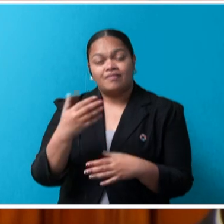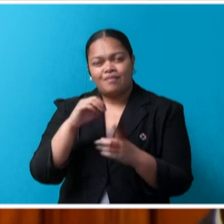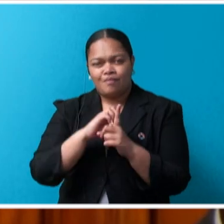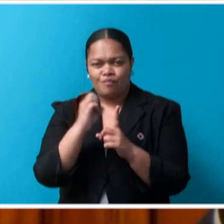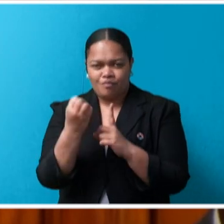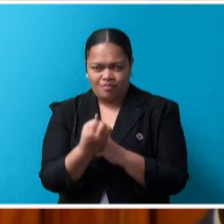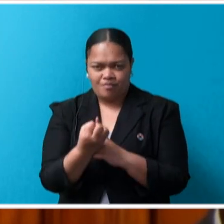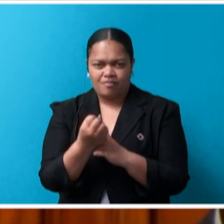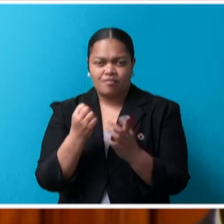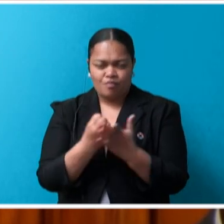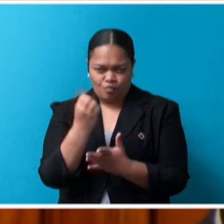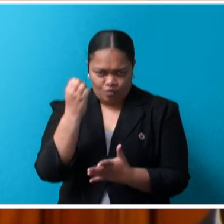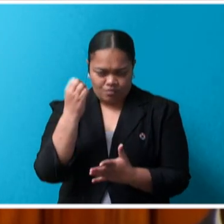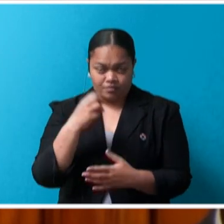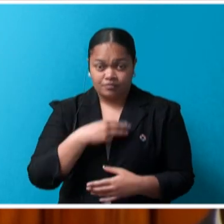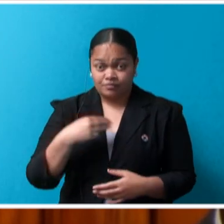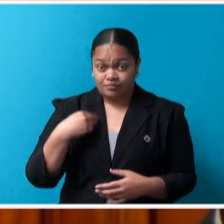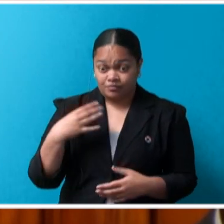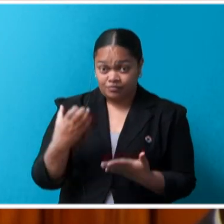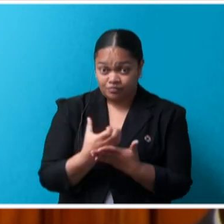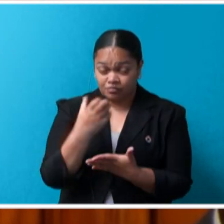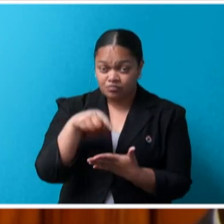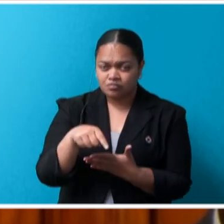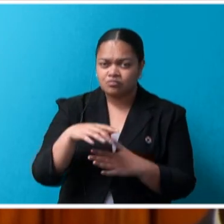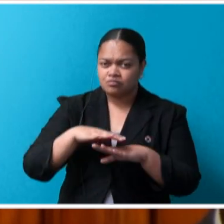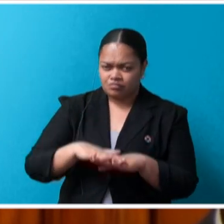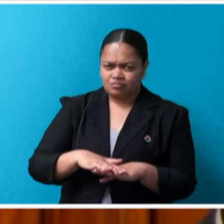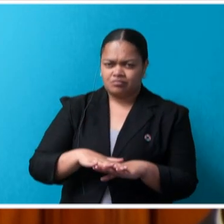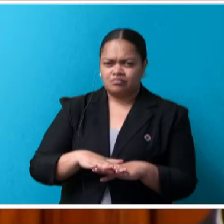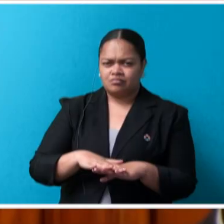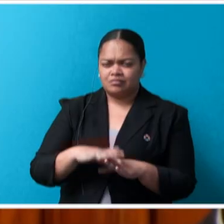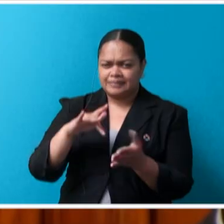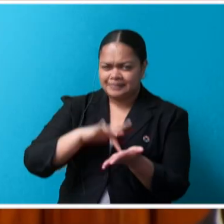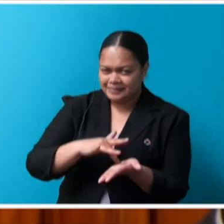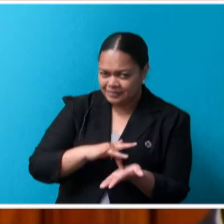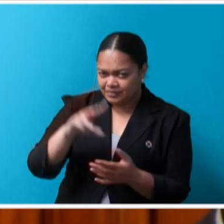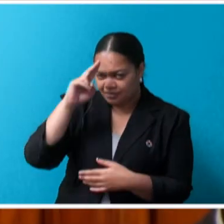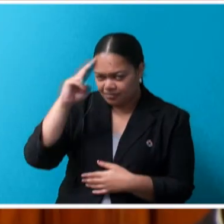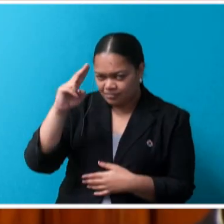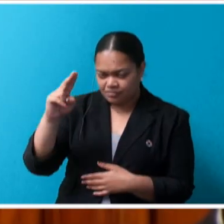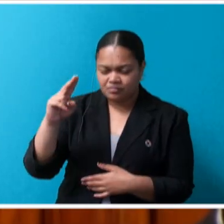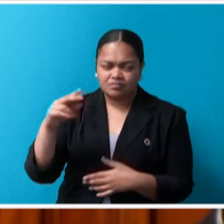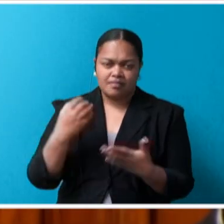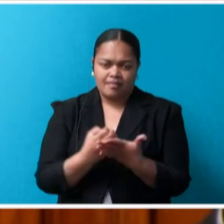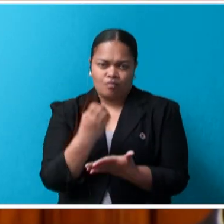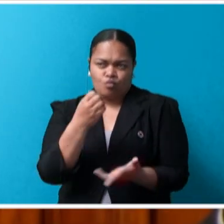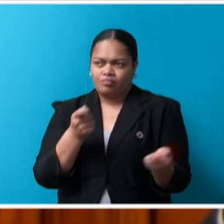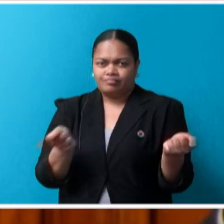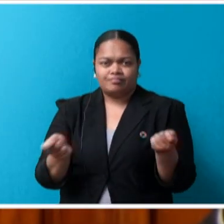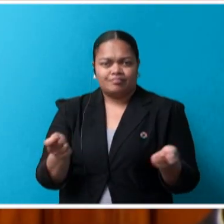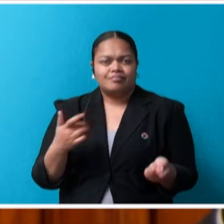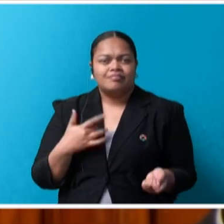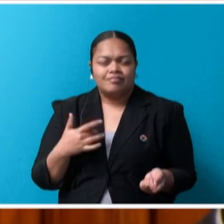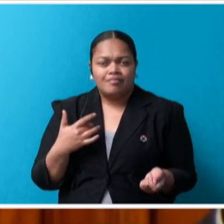sir, Ministry of Commerce and Business Development sits at the very heart of our national economic life. Our mandate is